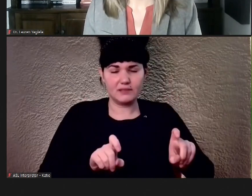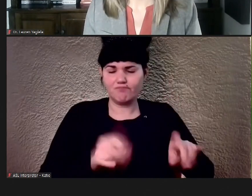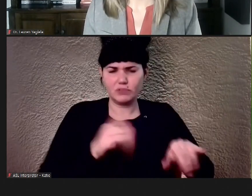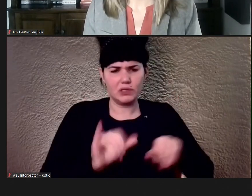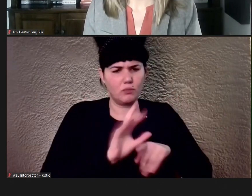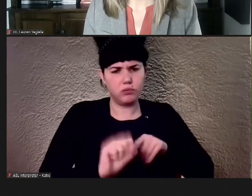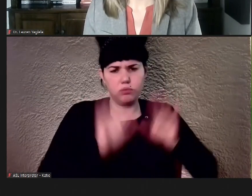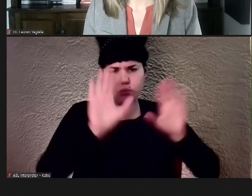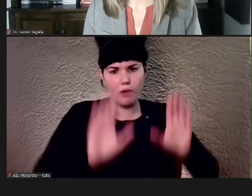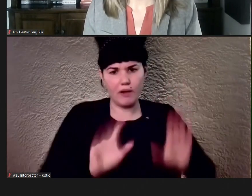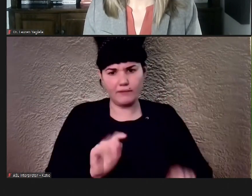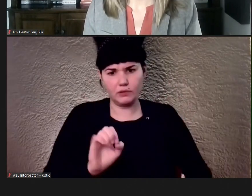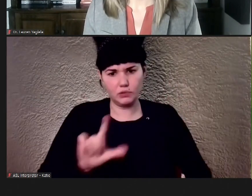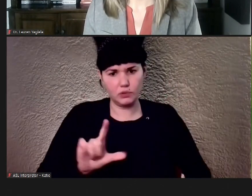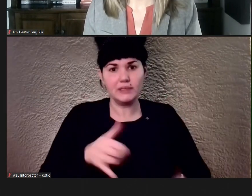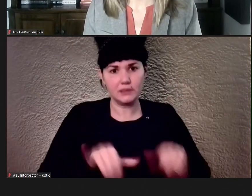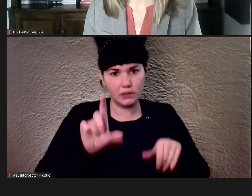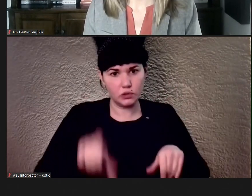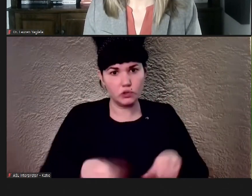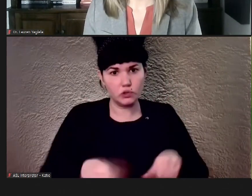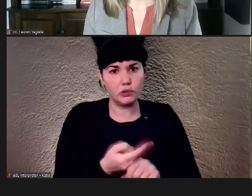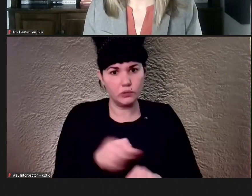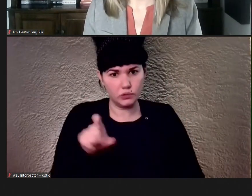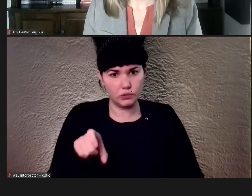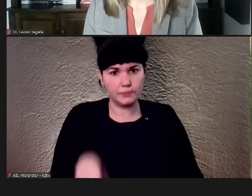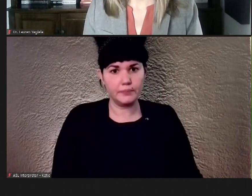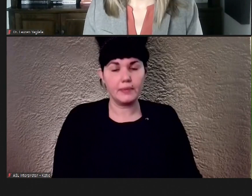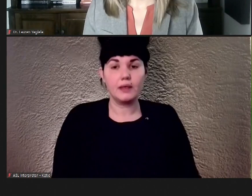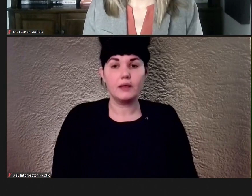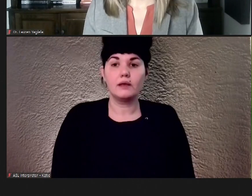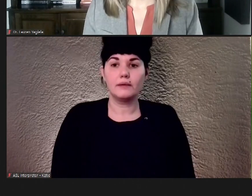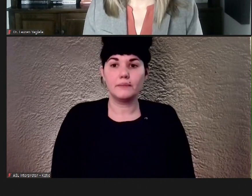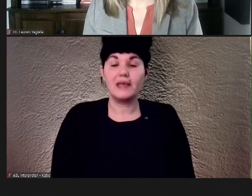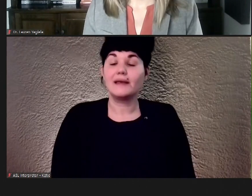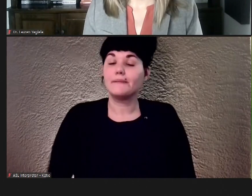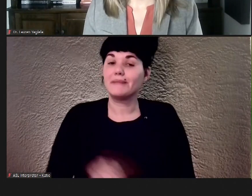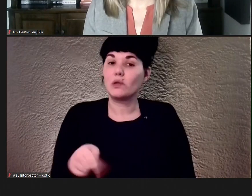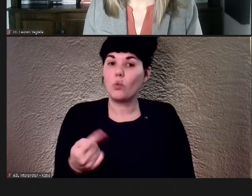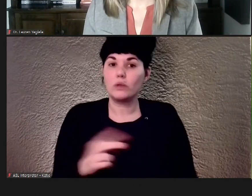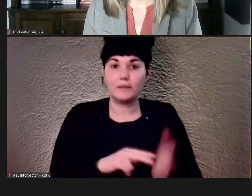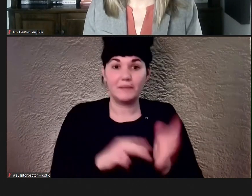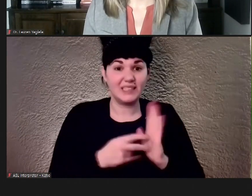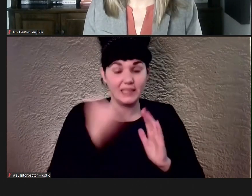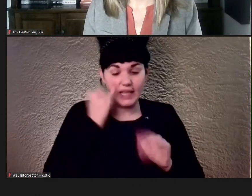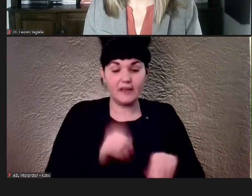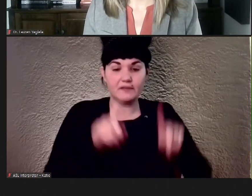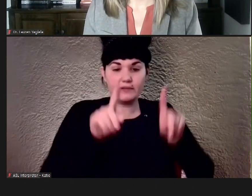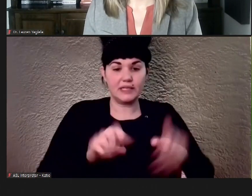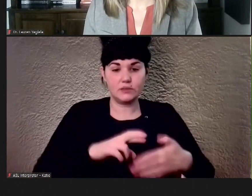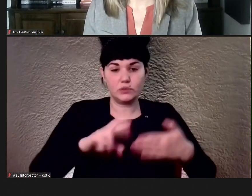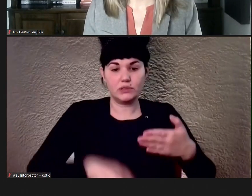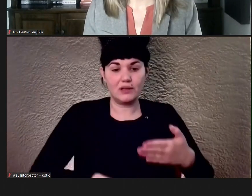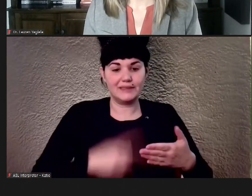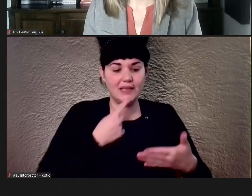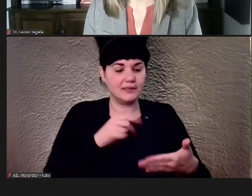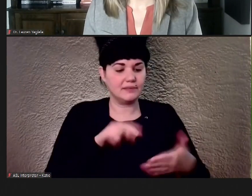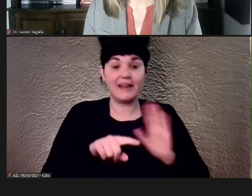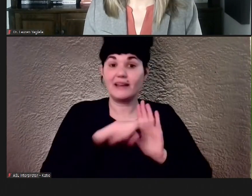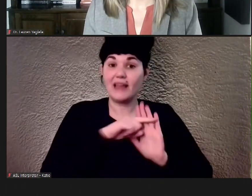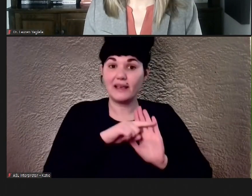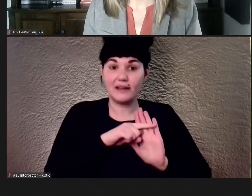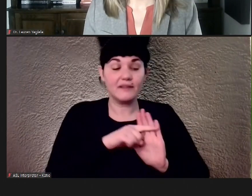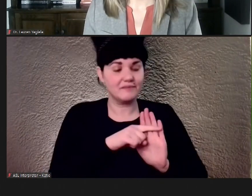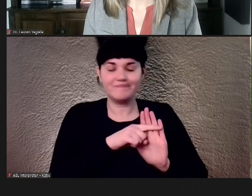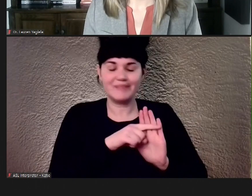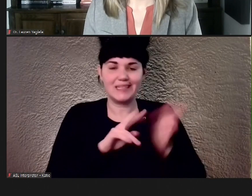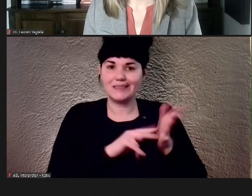and still deserve to be used. It just means that a negative test doesn't absolutely guarantee that someone doesn't have COVID